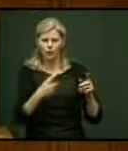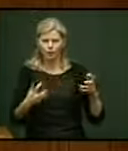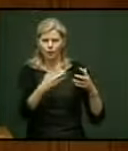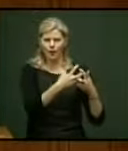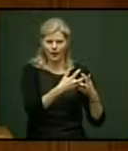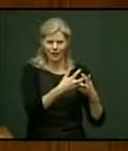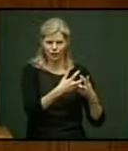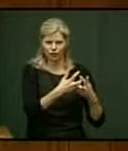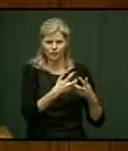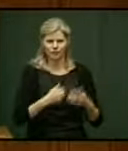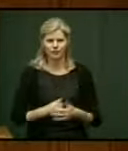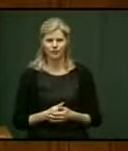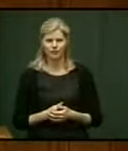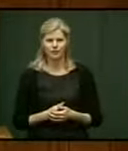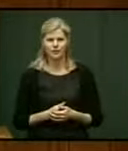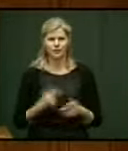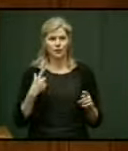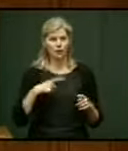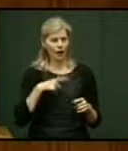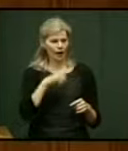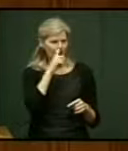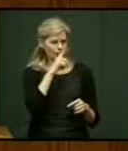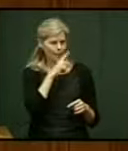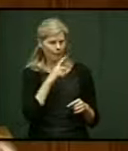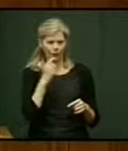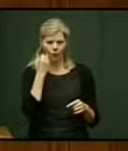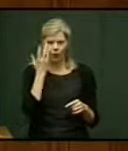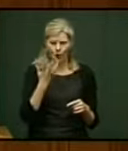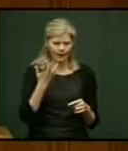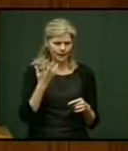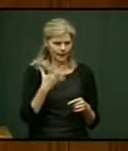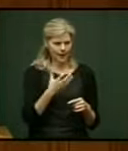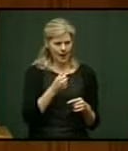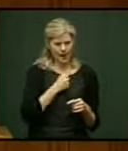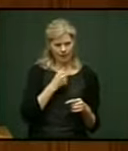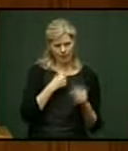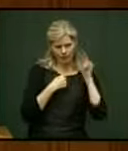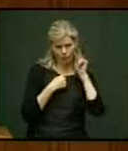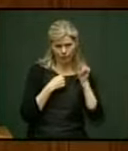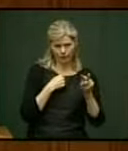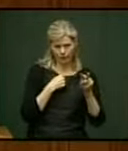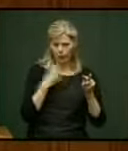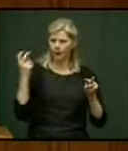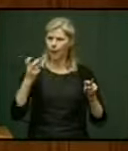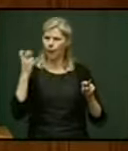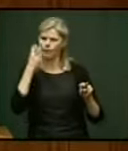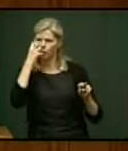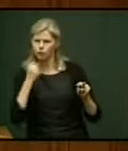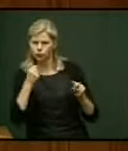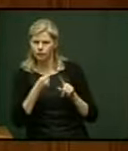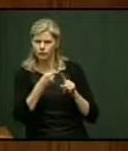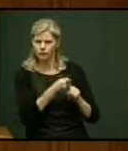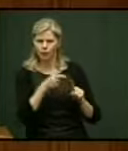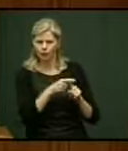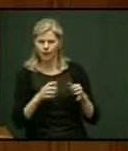with confirmation bias. That is, we tend to find evidence to support the views that we already hold. It's well documented